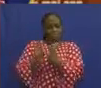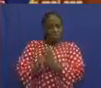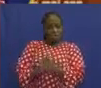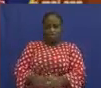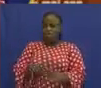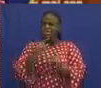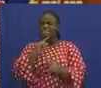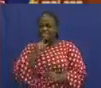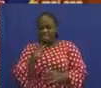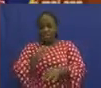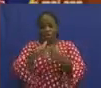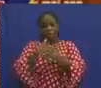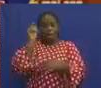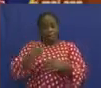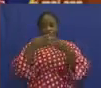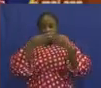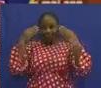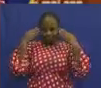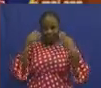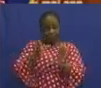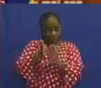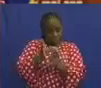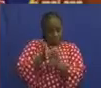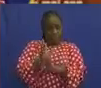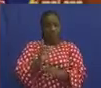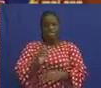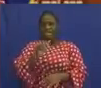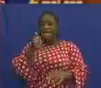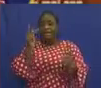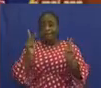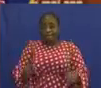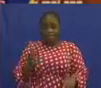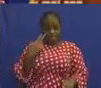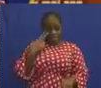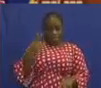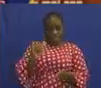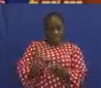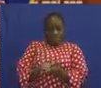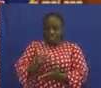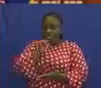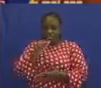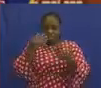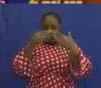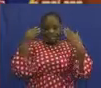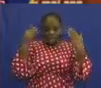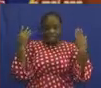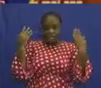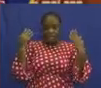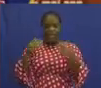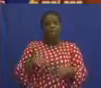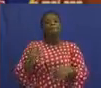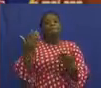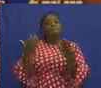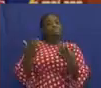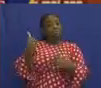strict conformity with this protocol will be enforced. Anyone found to be flouting this directive will have him